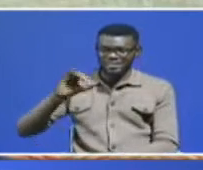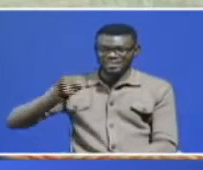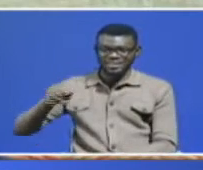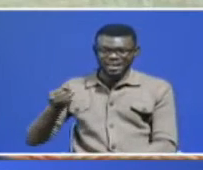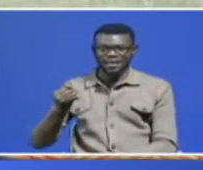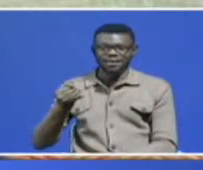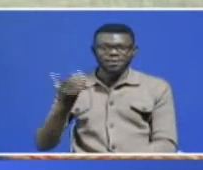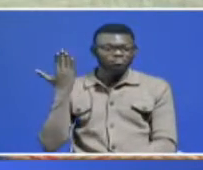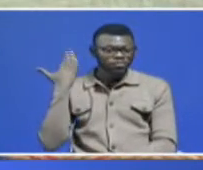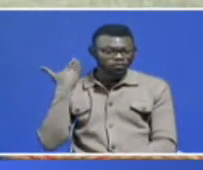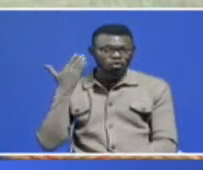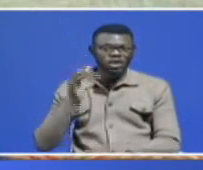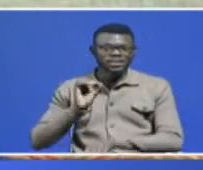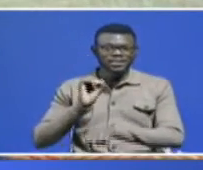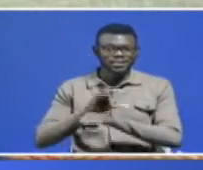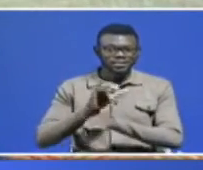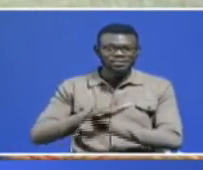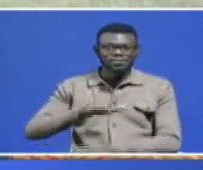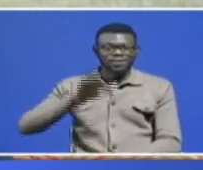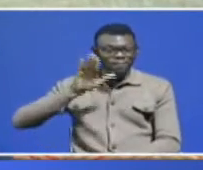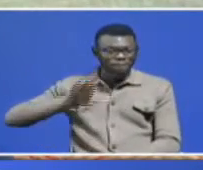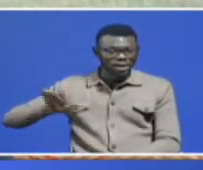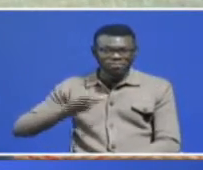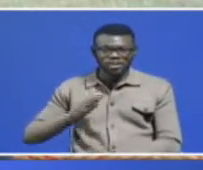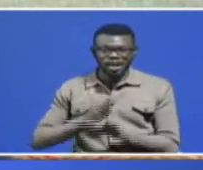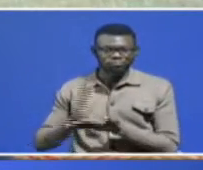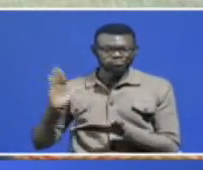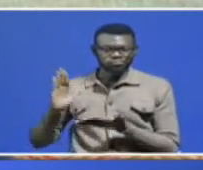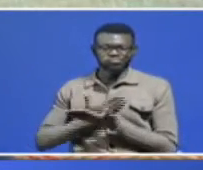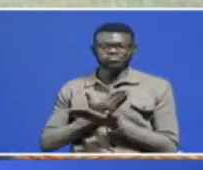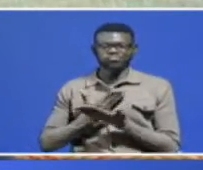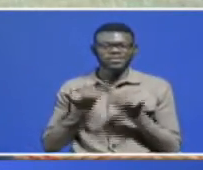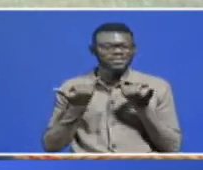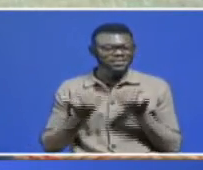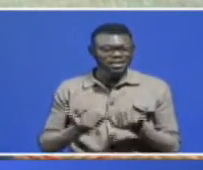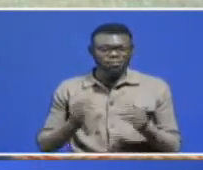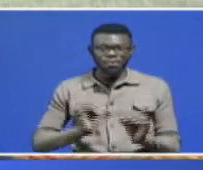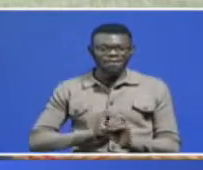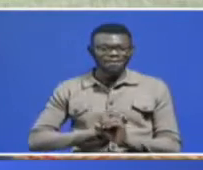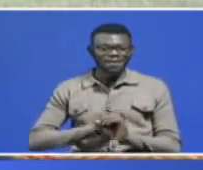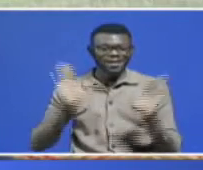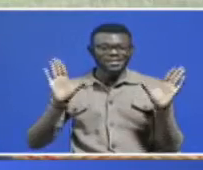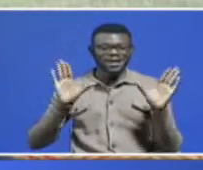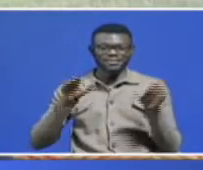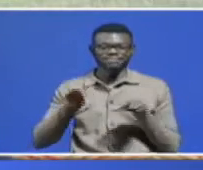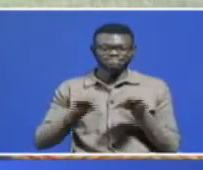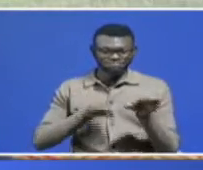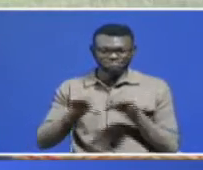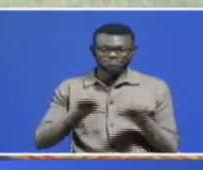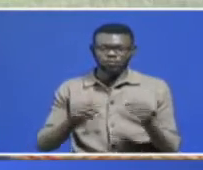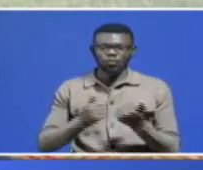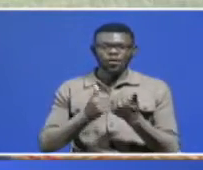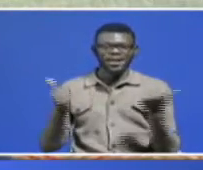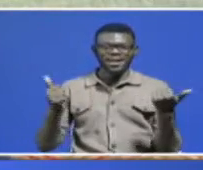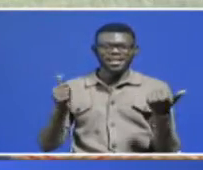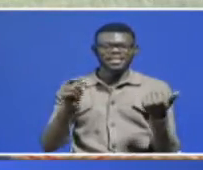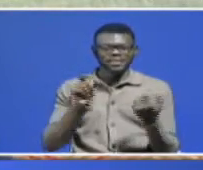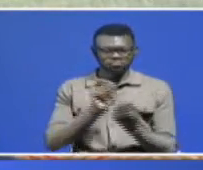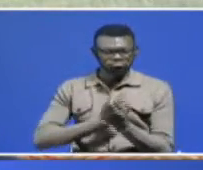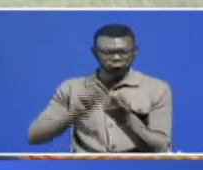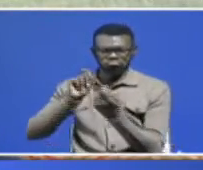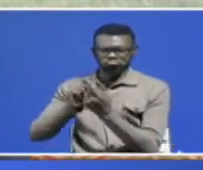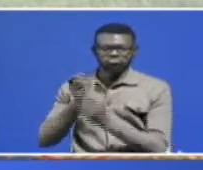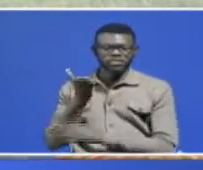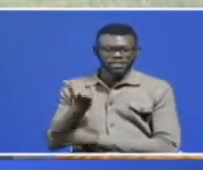the dissolution of Parliament, and that has now been clarified and captured with clarity and very specific. On the